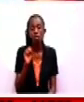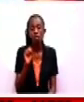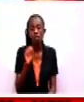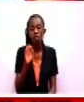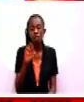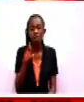ambo